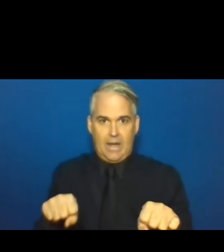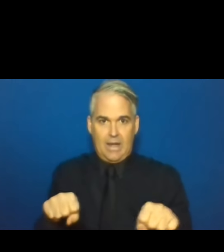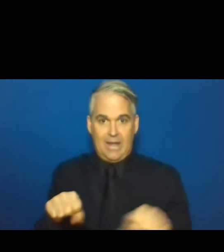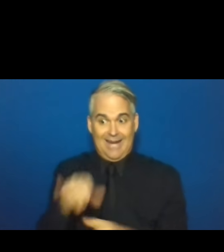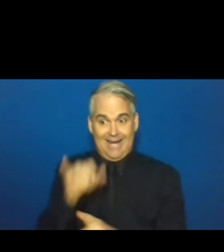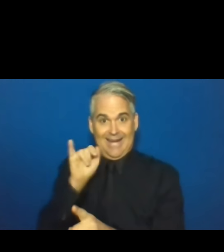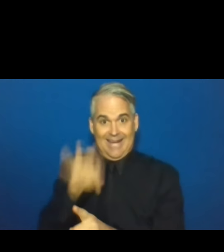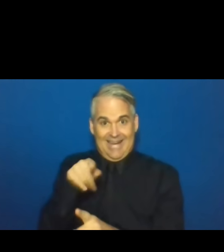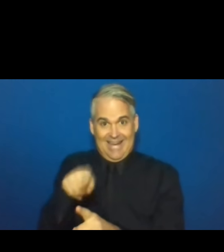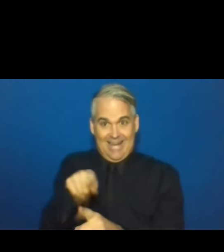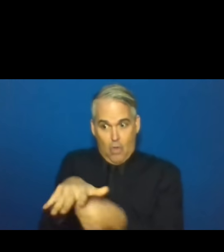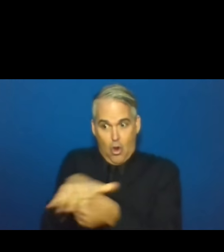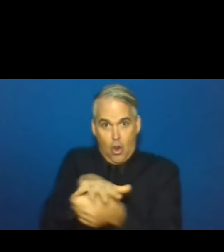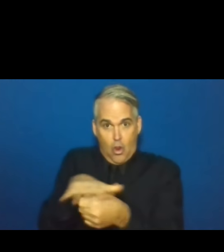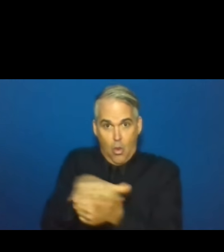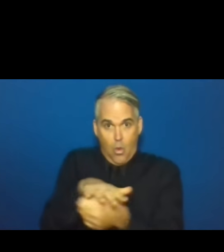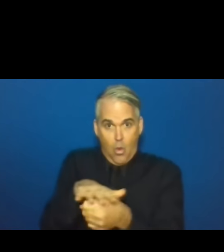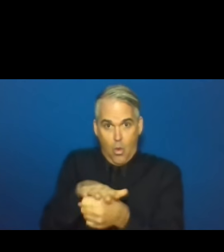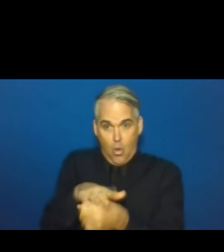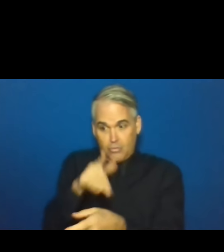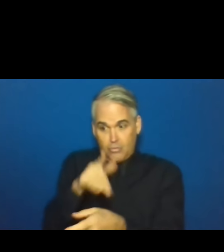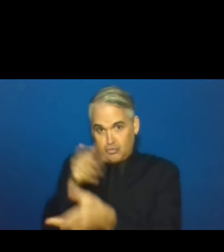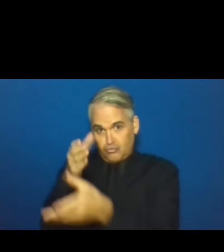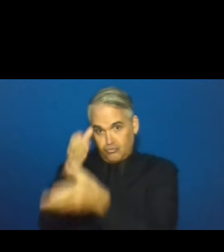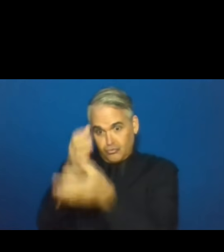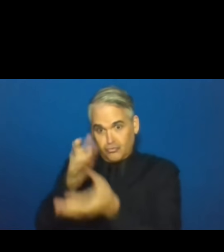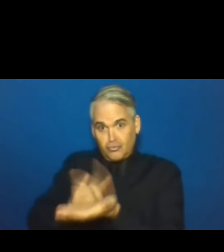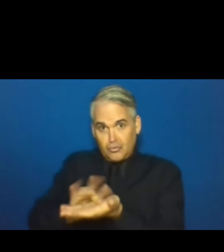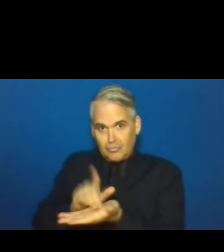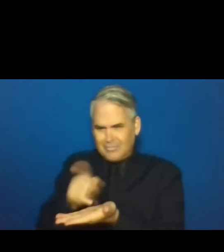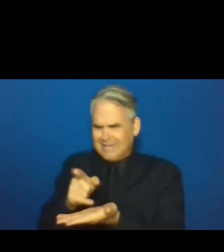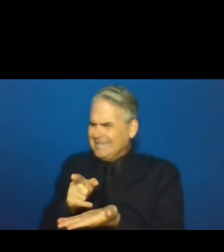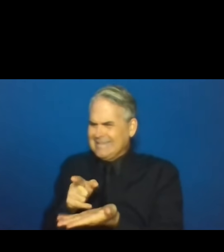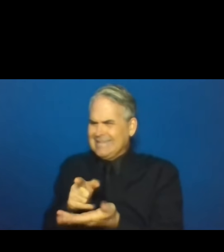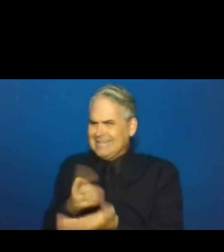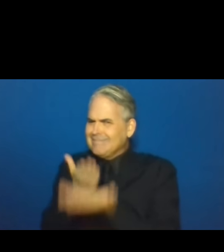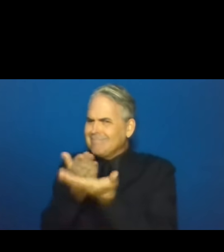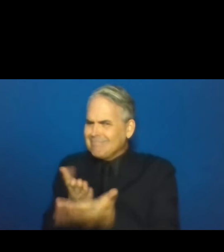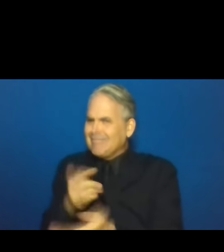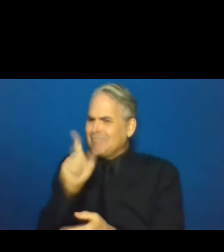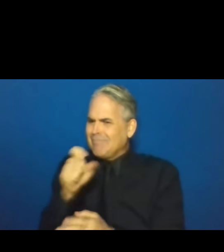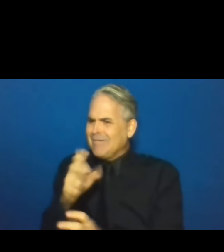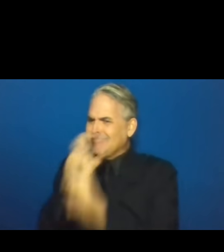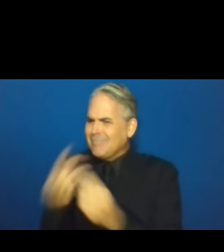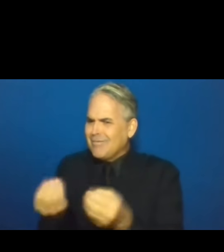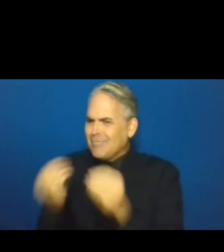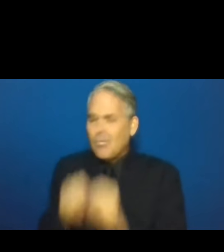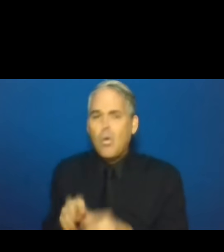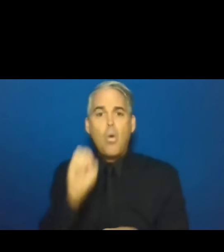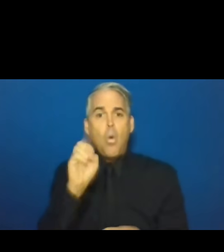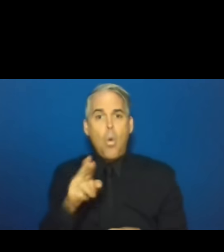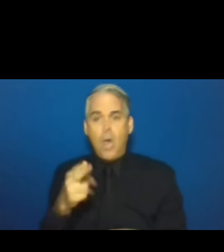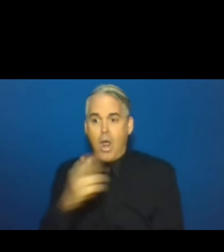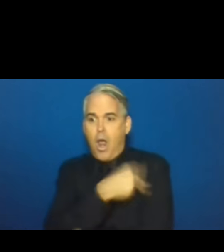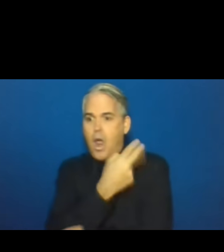officials are giving you recommendations or if your hospitals become overwhelmed. or if you experience outbreaks in